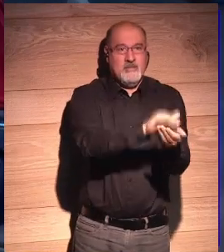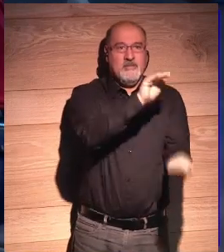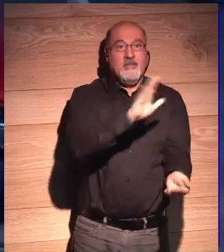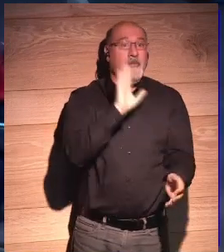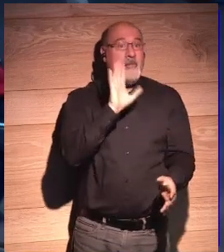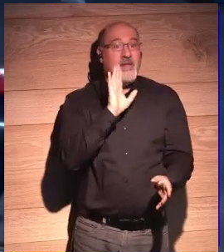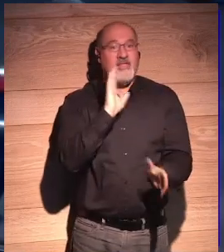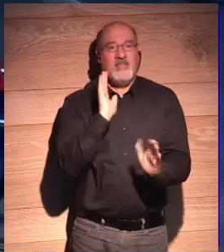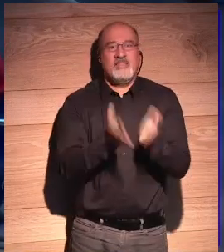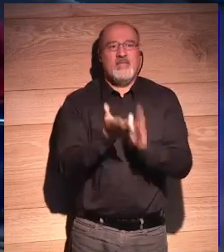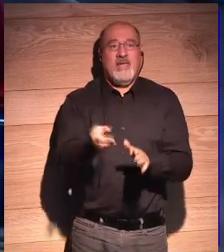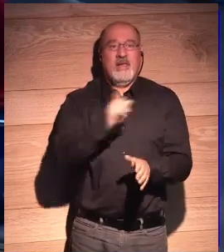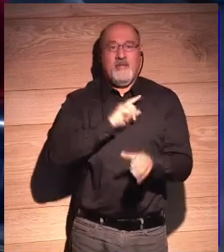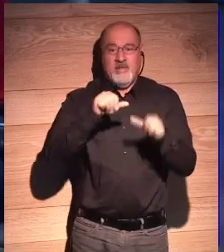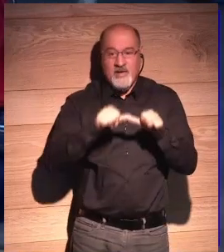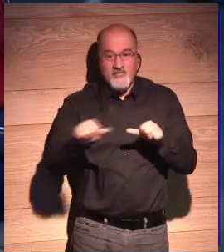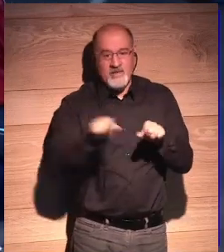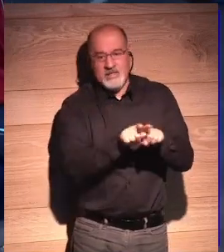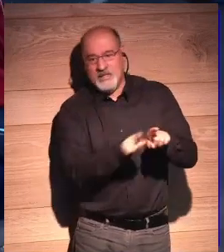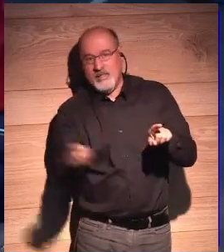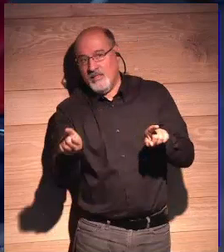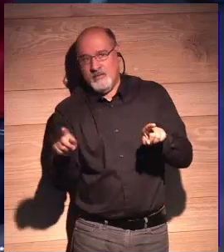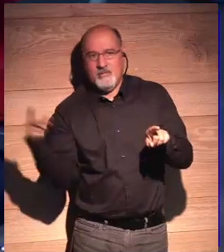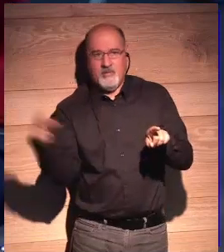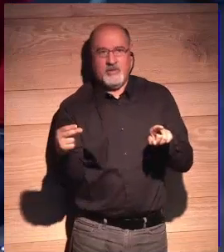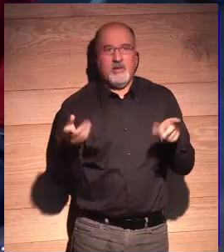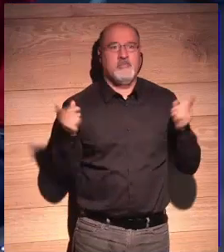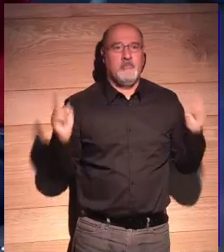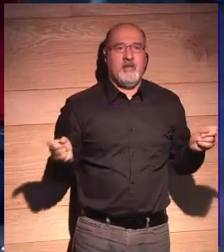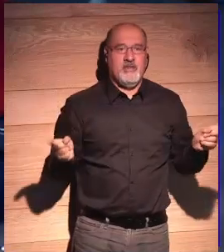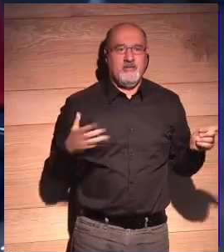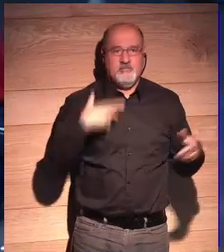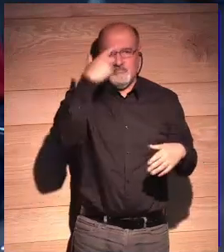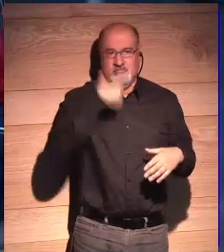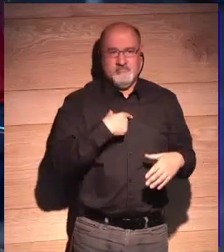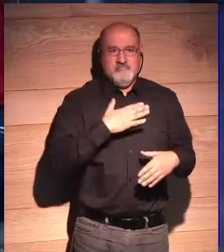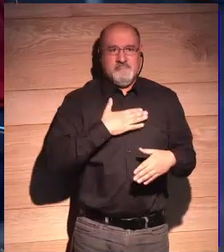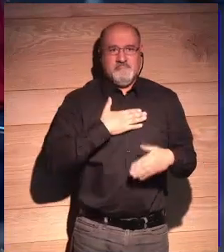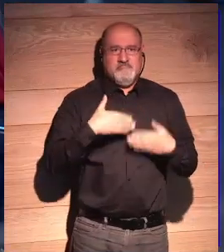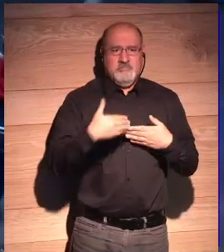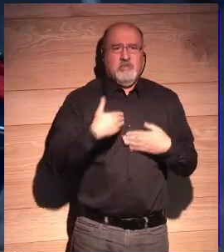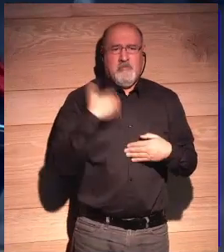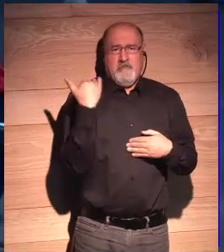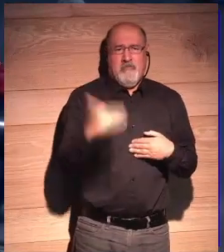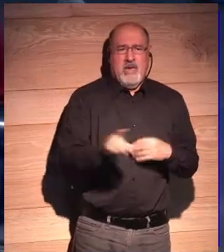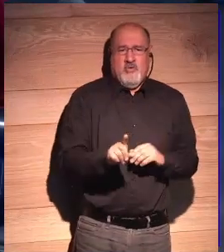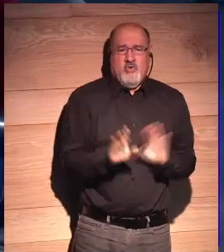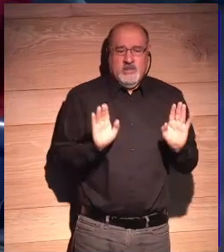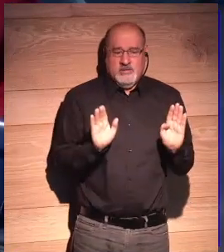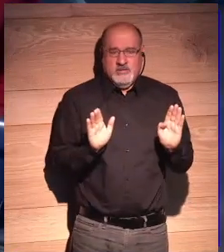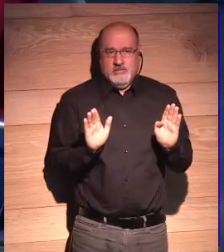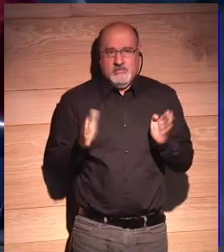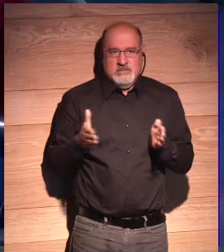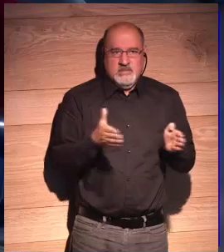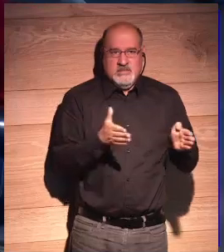a therapy, not to follow that way, to become into that person. So in order not to see your mistakes, I'm